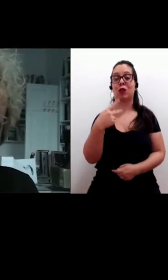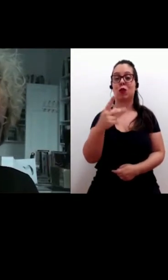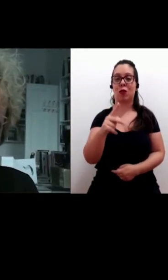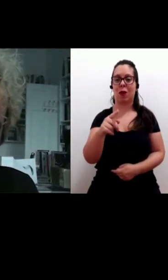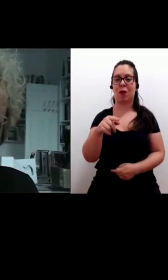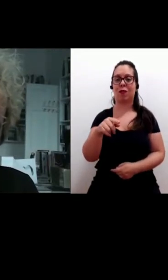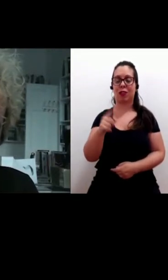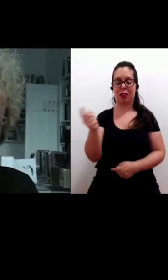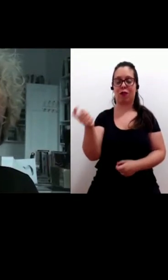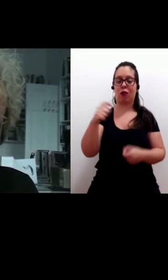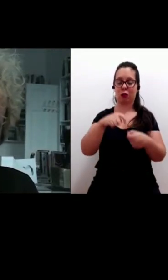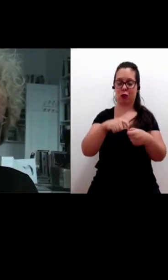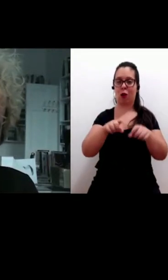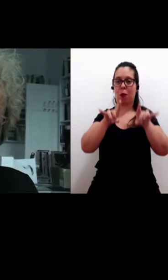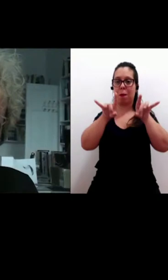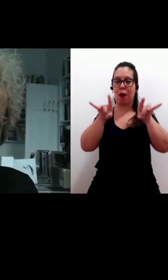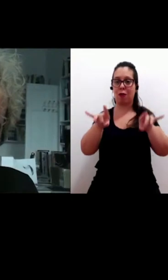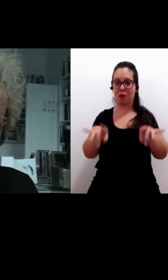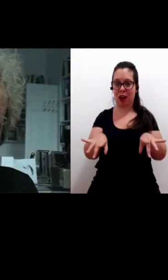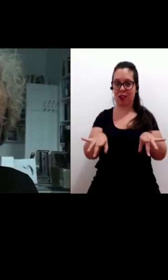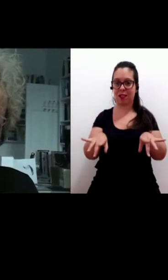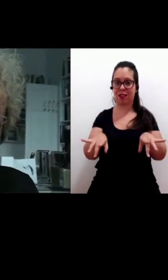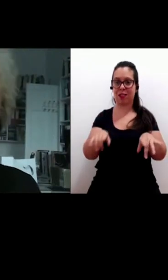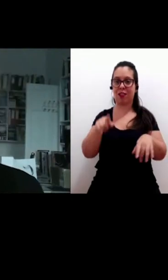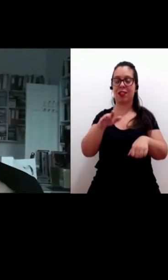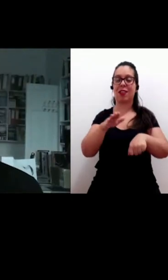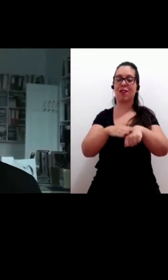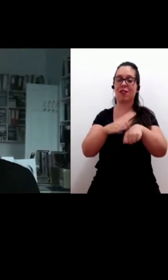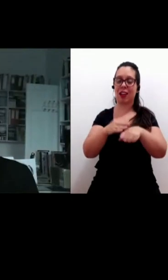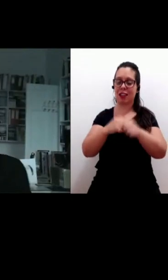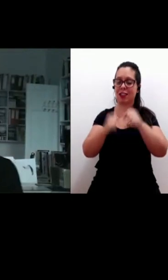2015, a beautiful symphony